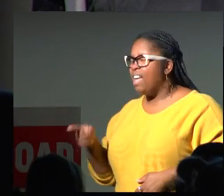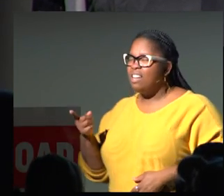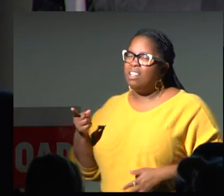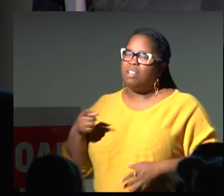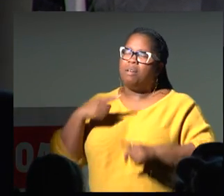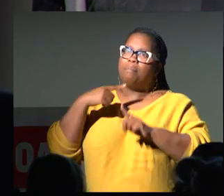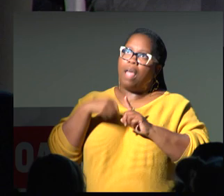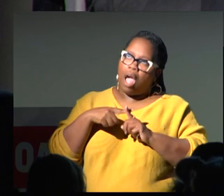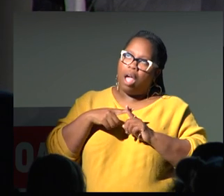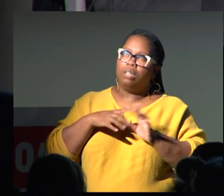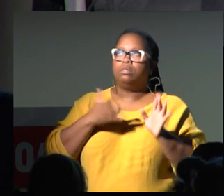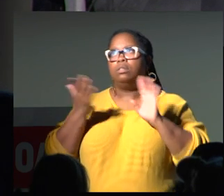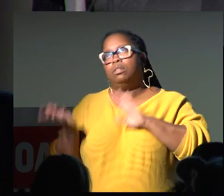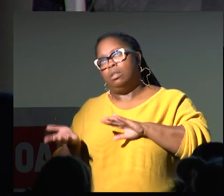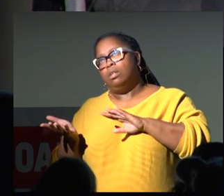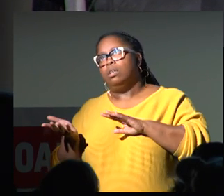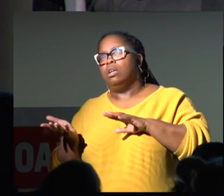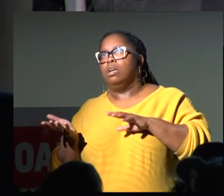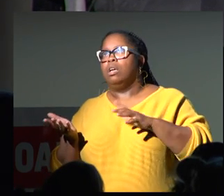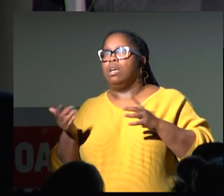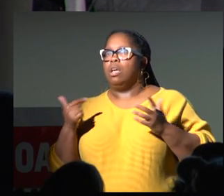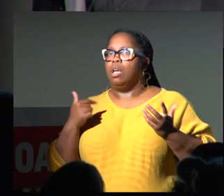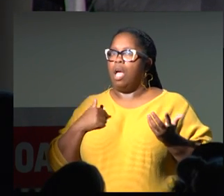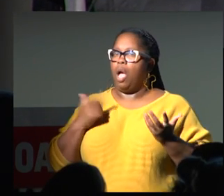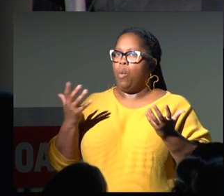the other hand,